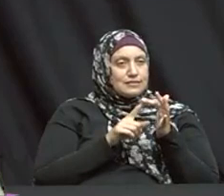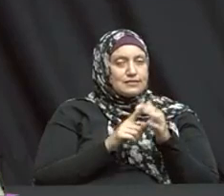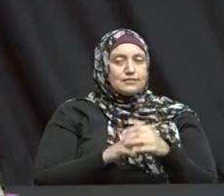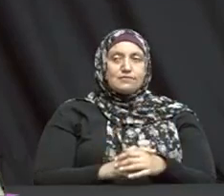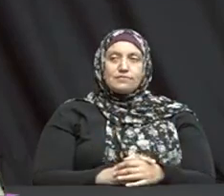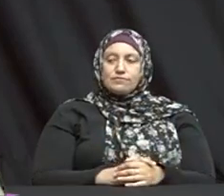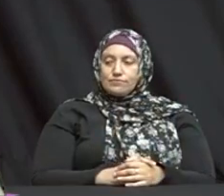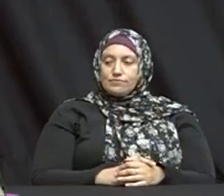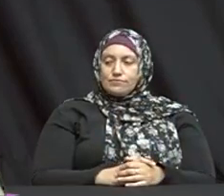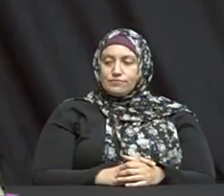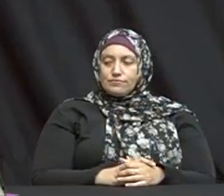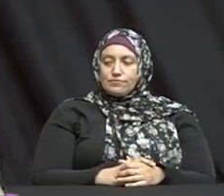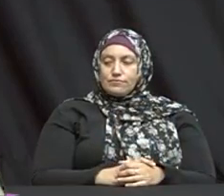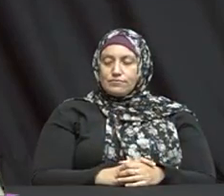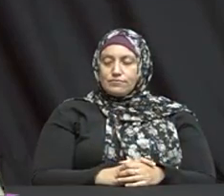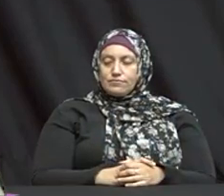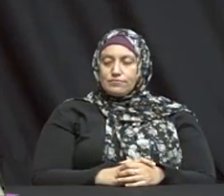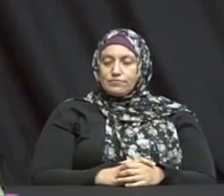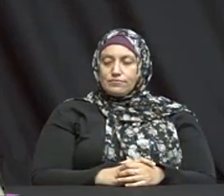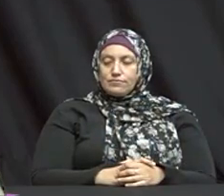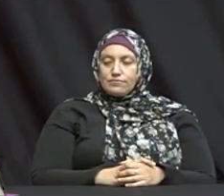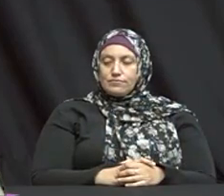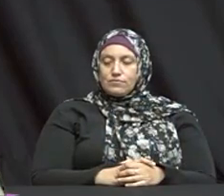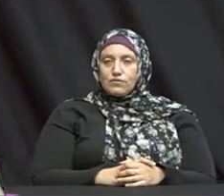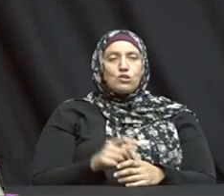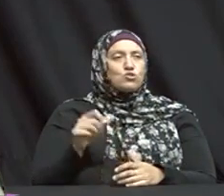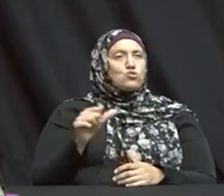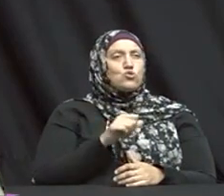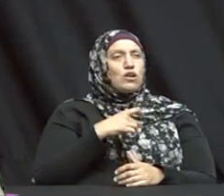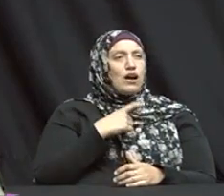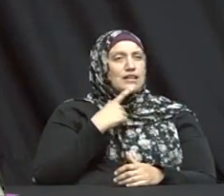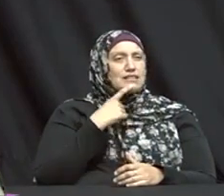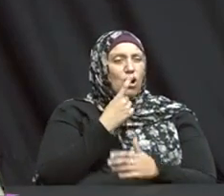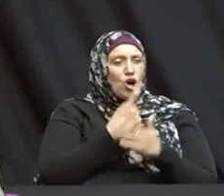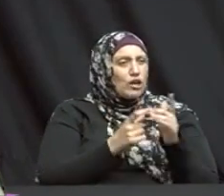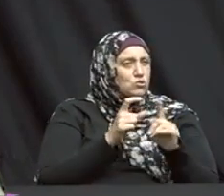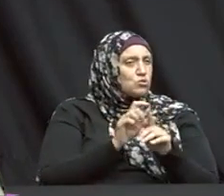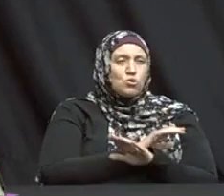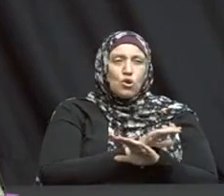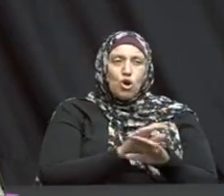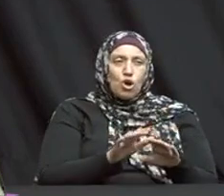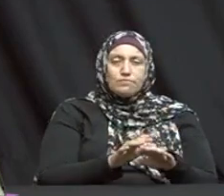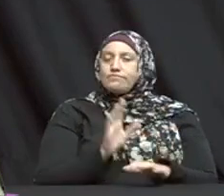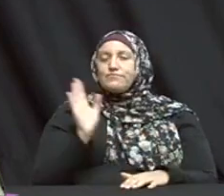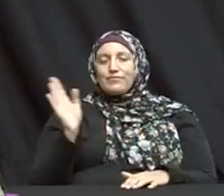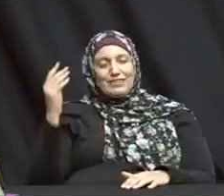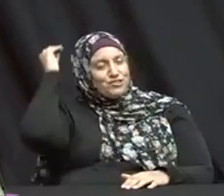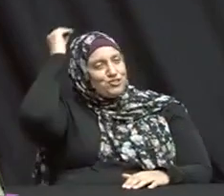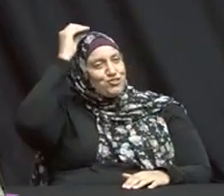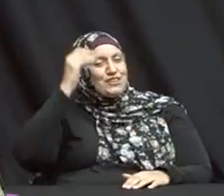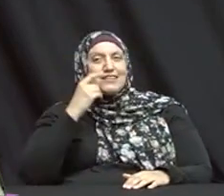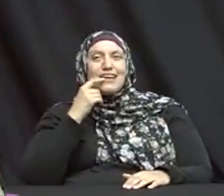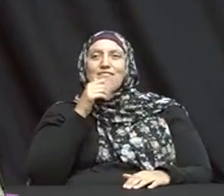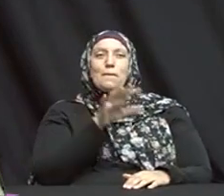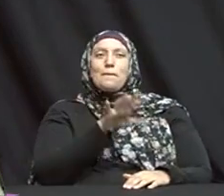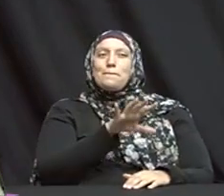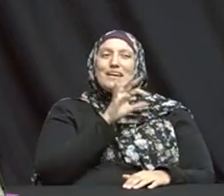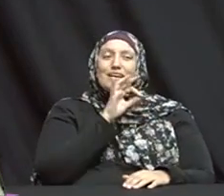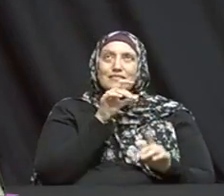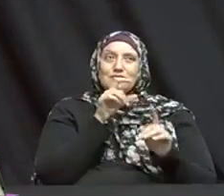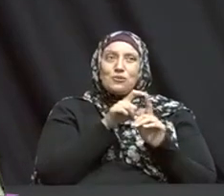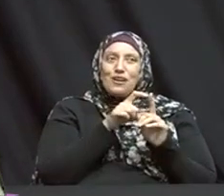I would have to nominate my estate. Well, very good question. Even if nominate my daughter, still Islam, under the Islamic